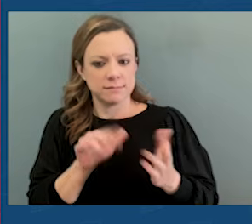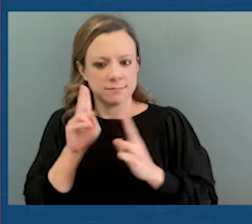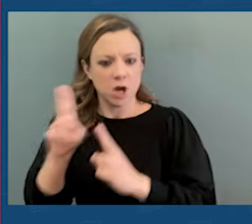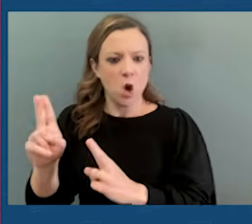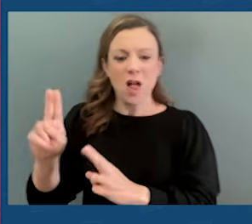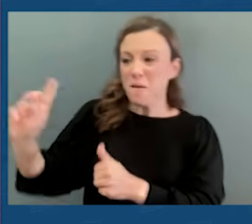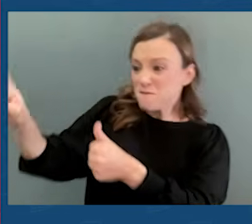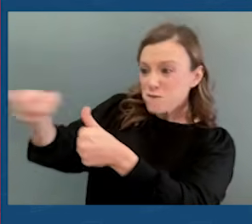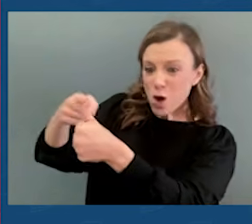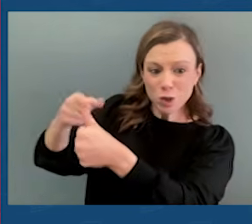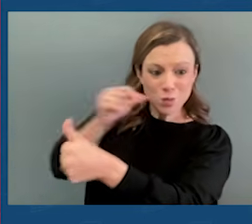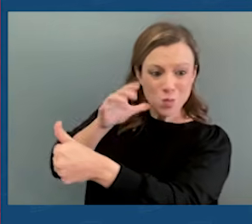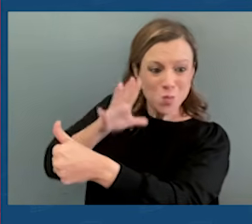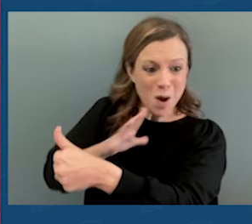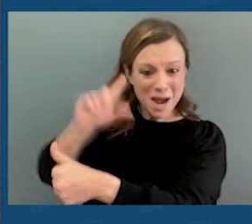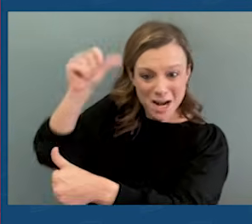governor,